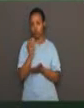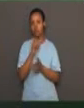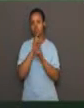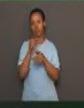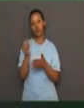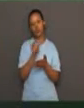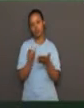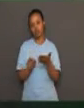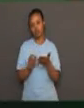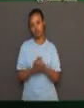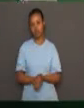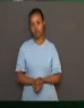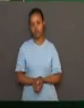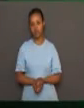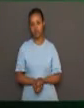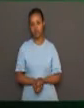your answer.